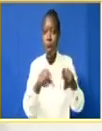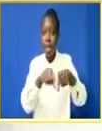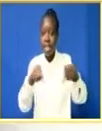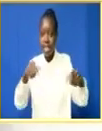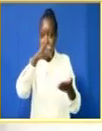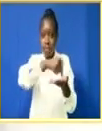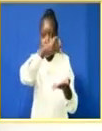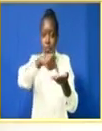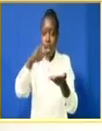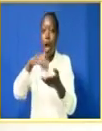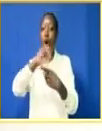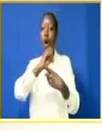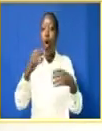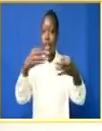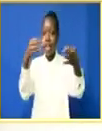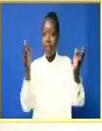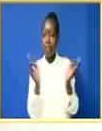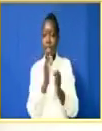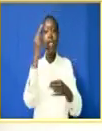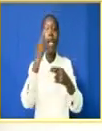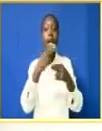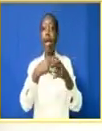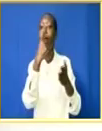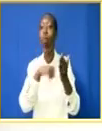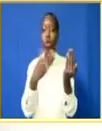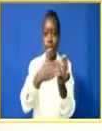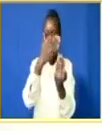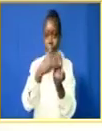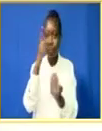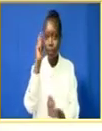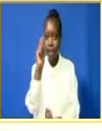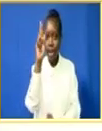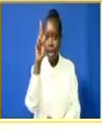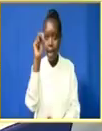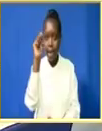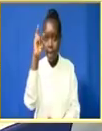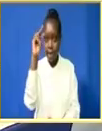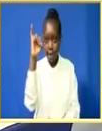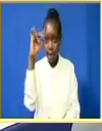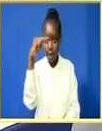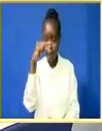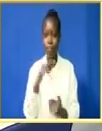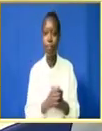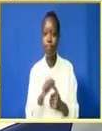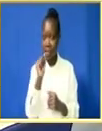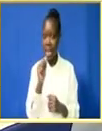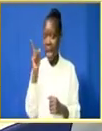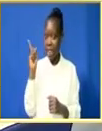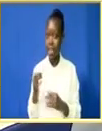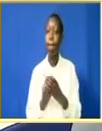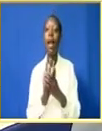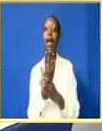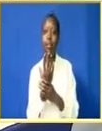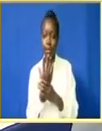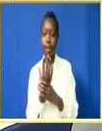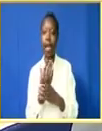for climbing plants. Fruit trees. Okay. For example, I can't call them plants. Yeah, they are plants. Okay. Yes. Okay.